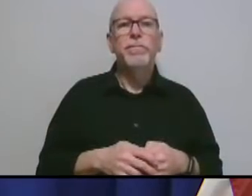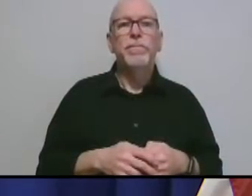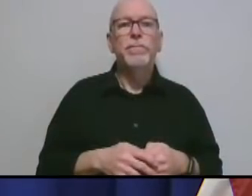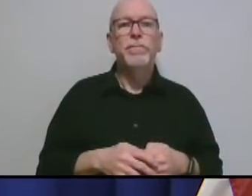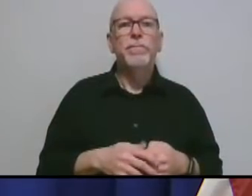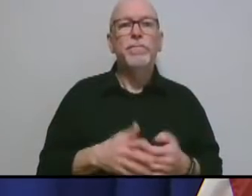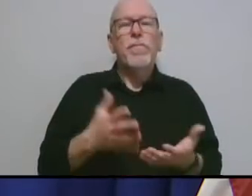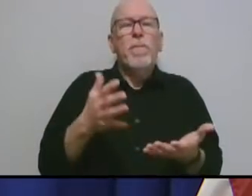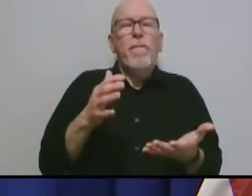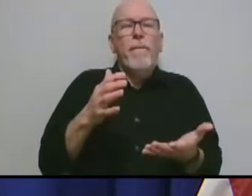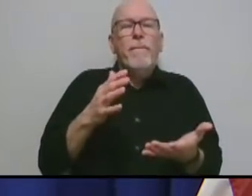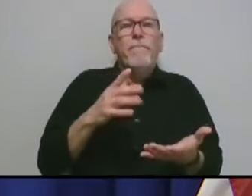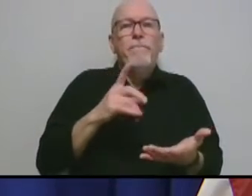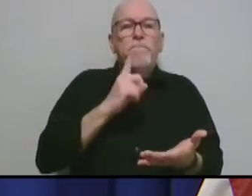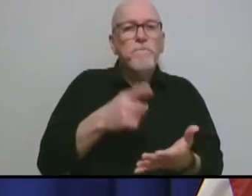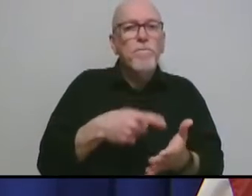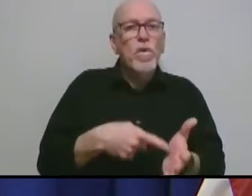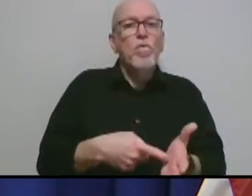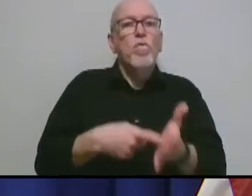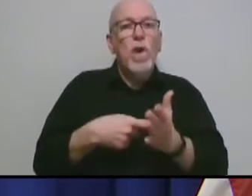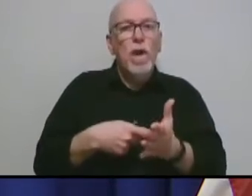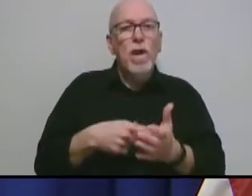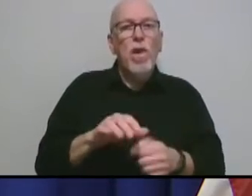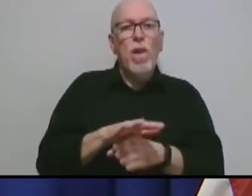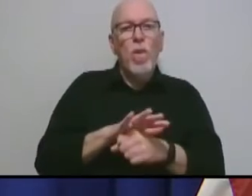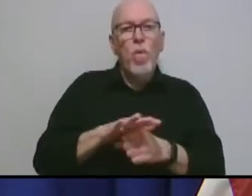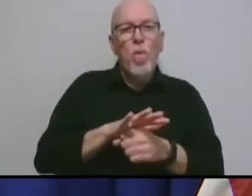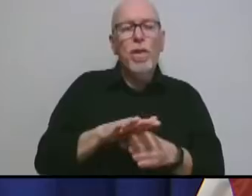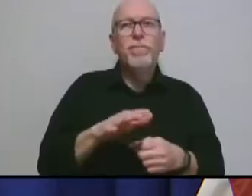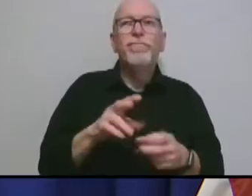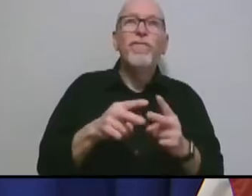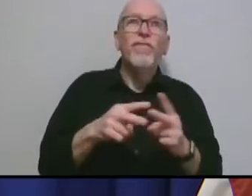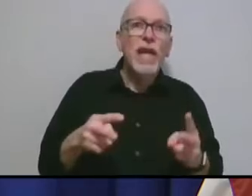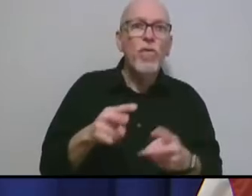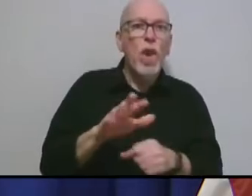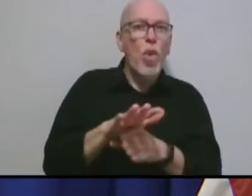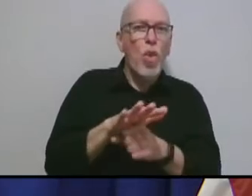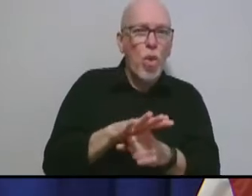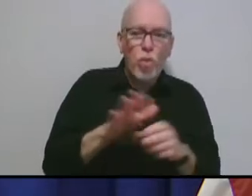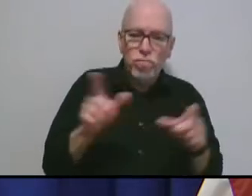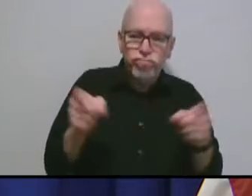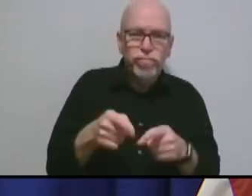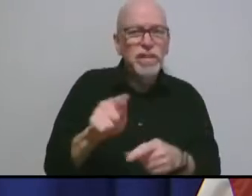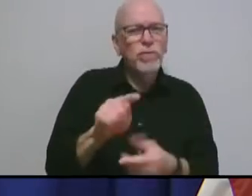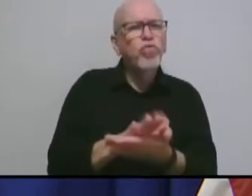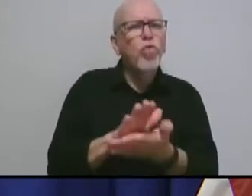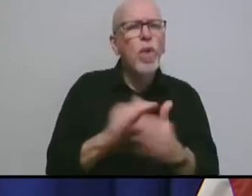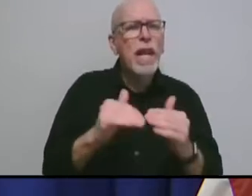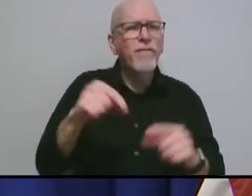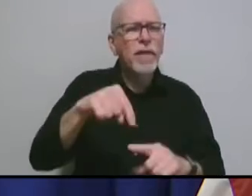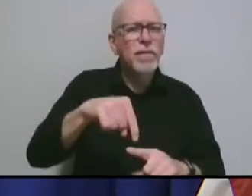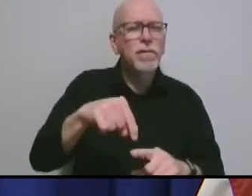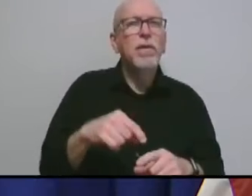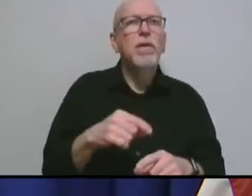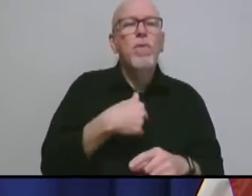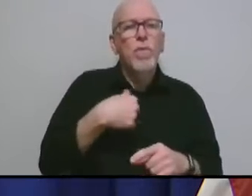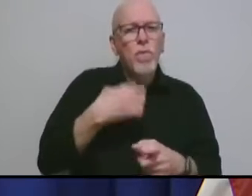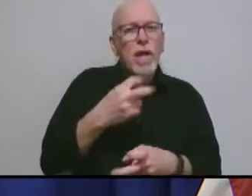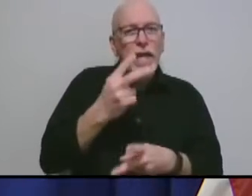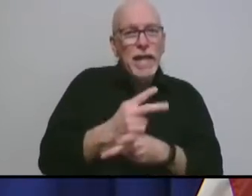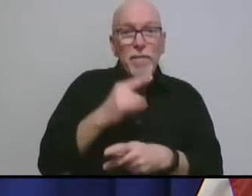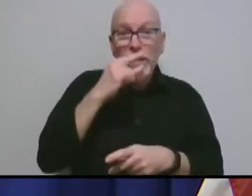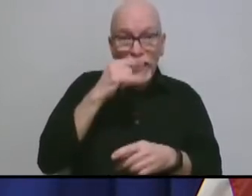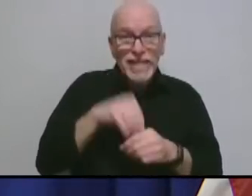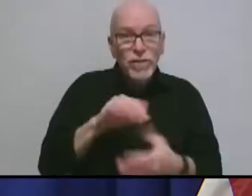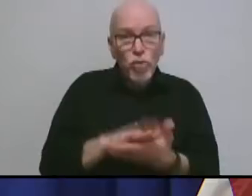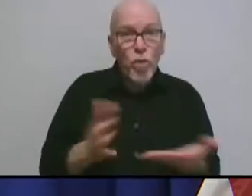and it requires that local, and I mean very localized at the school level. Mm-hmm. But we want to keep our kids back in